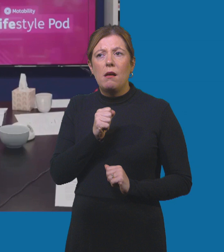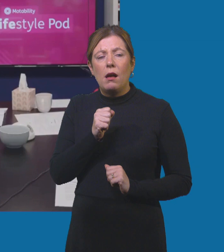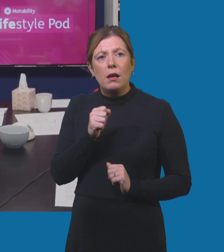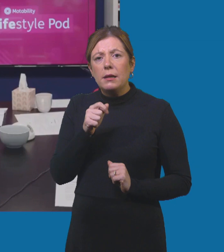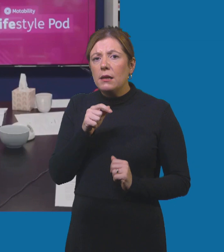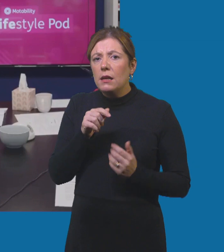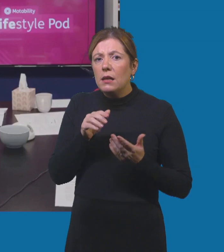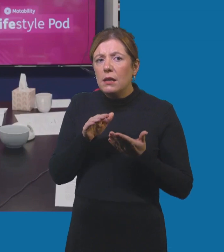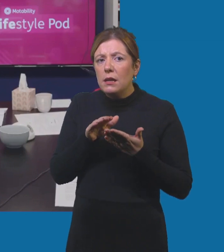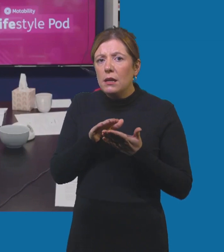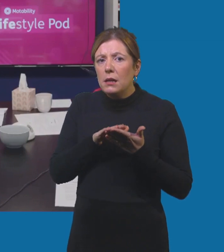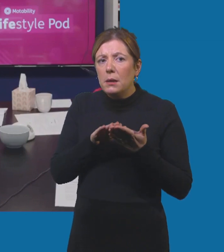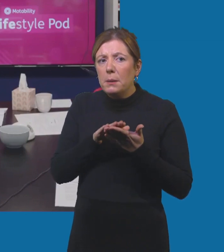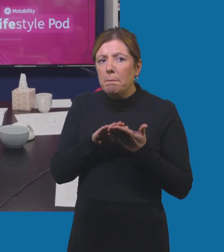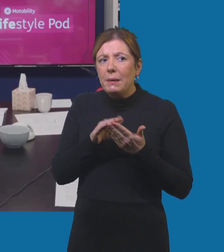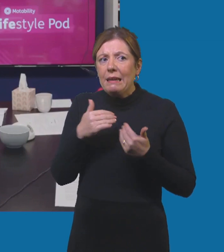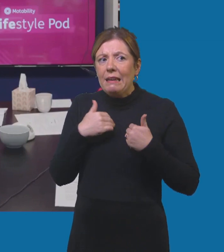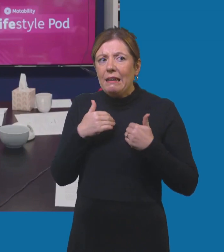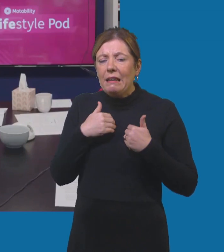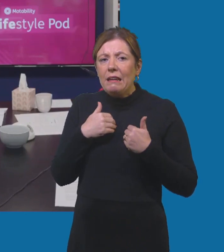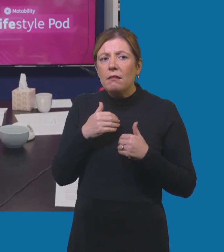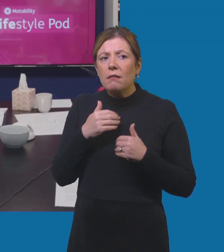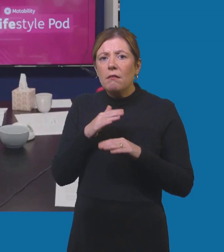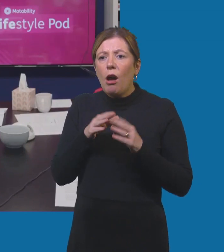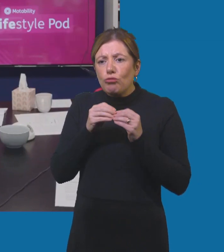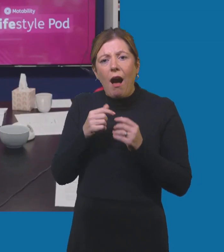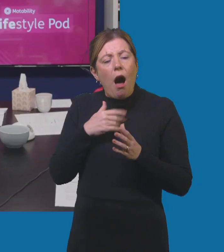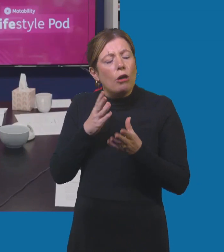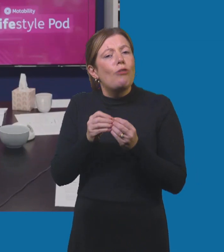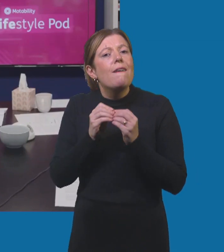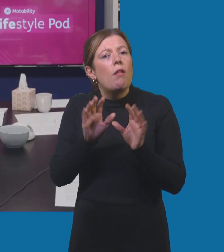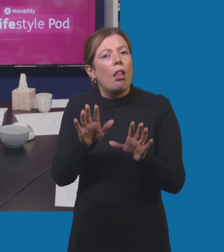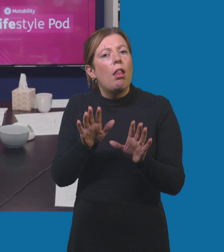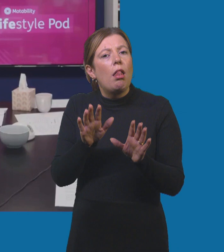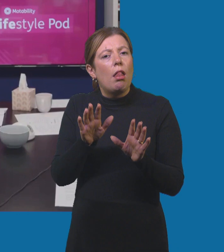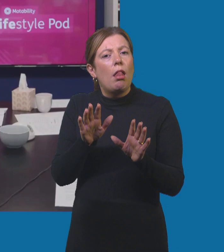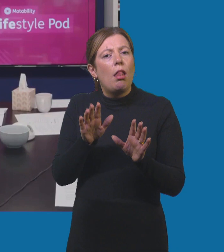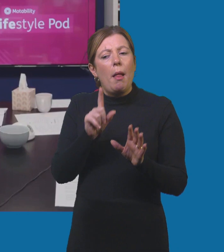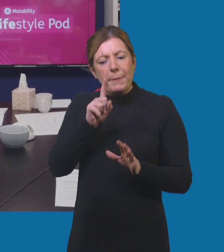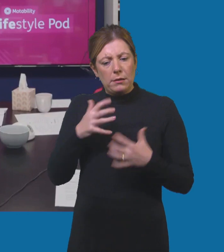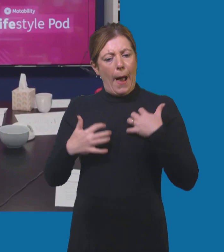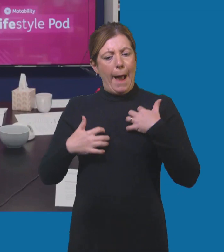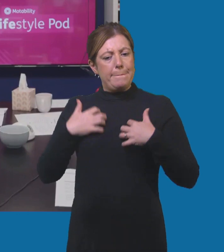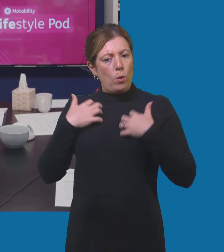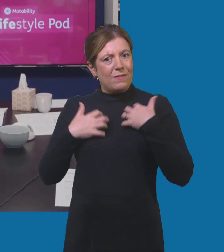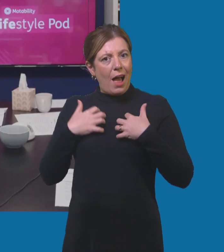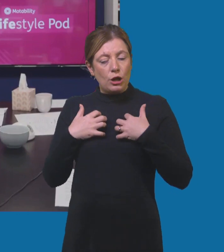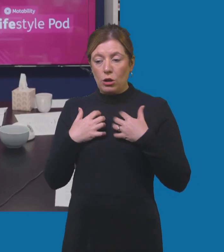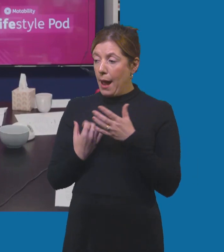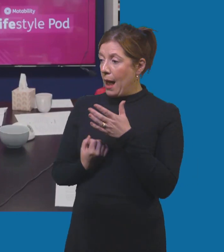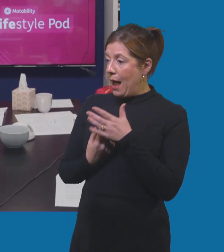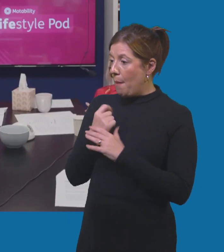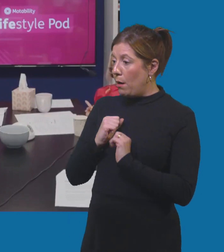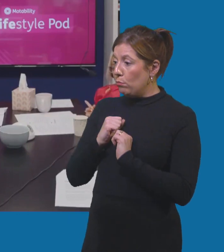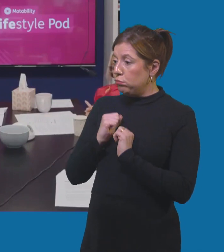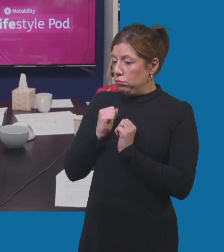I take for granted. I'm very grateful that I've been able to experience that. But in terms of the motivation after the incident,